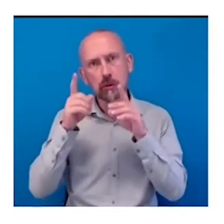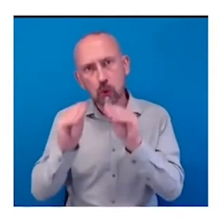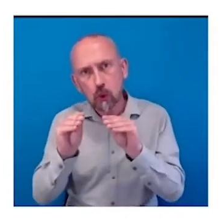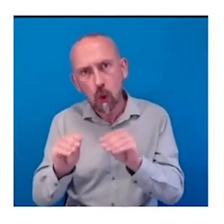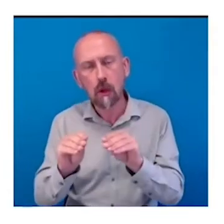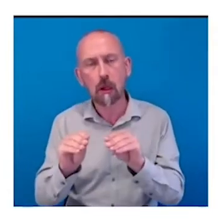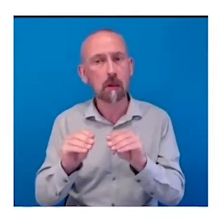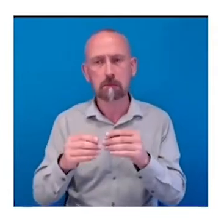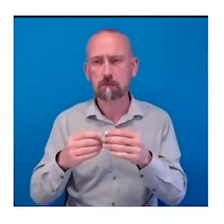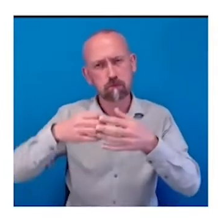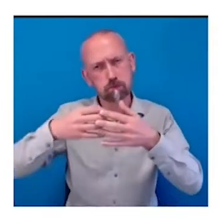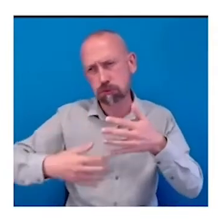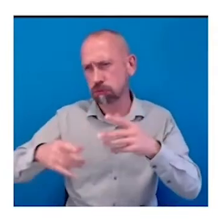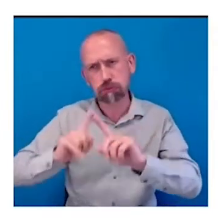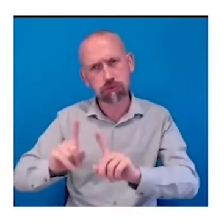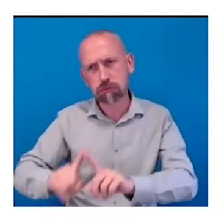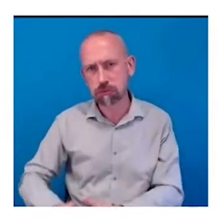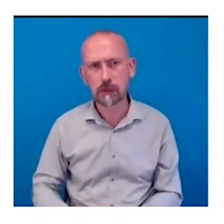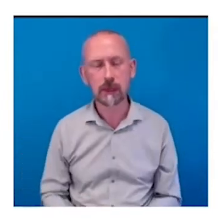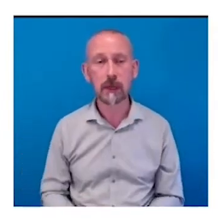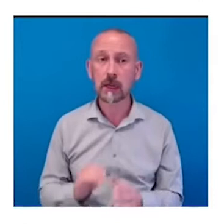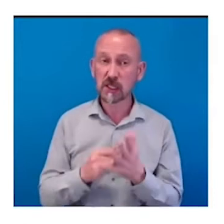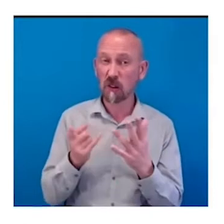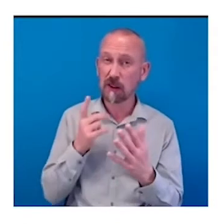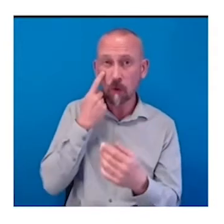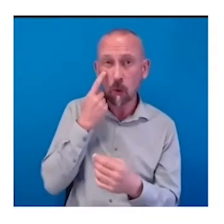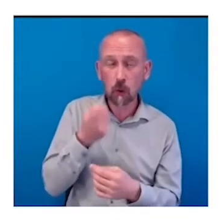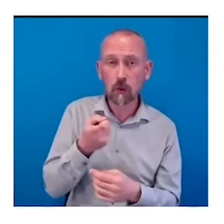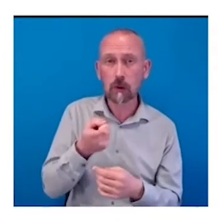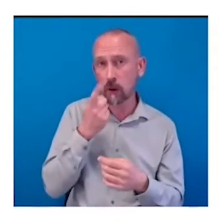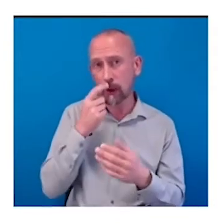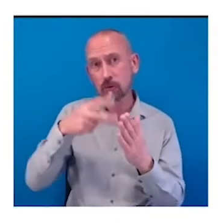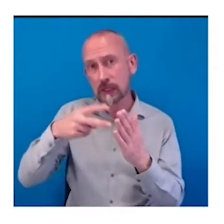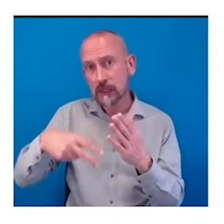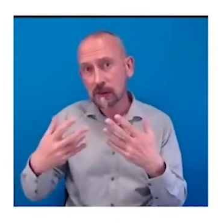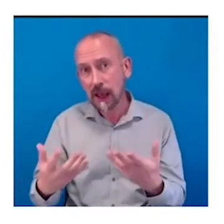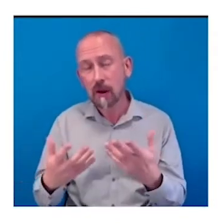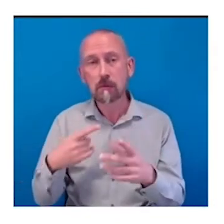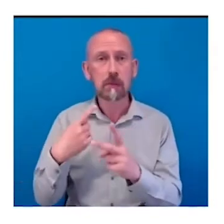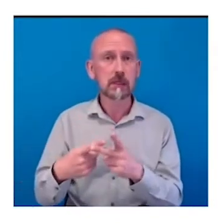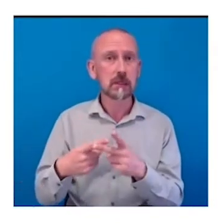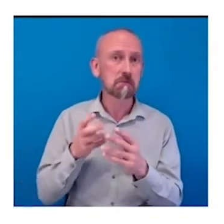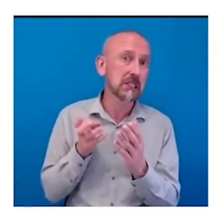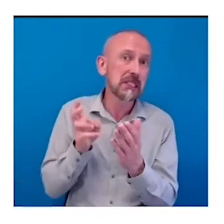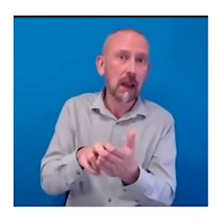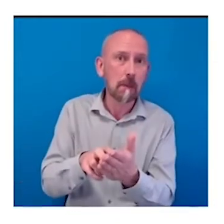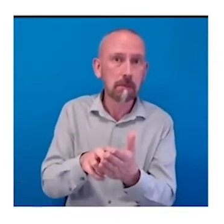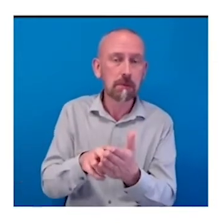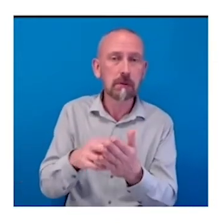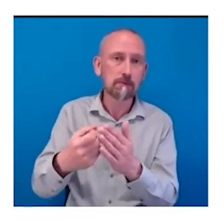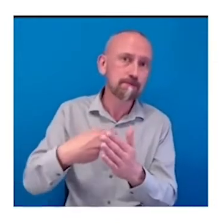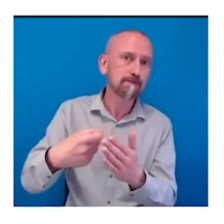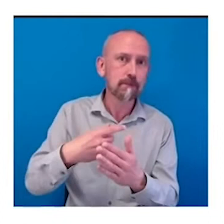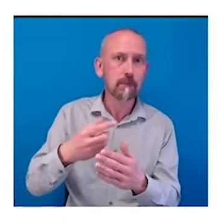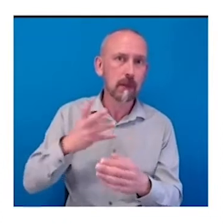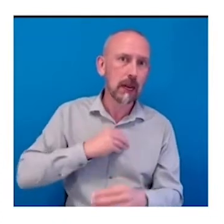read the content that's posted there at the moment, and you can sign up for updates. And if you want to take a next step with EPUB, well,